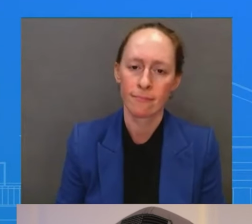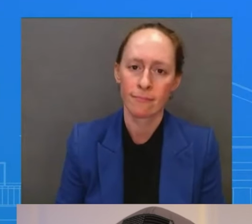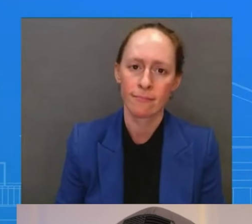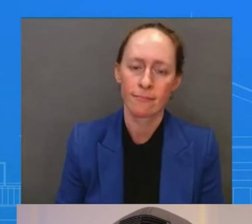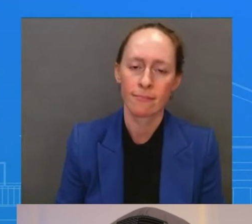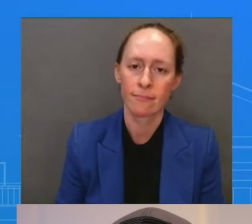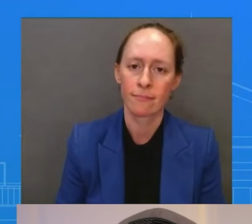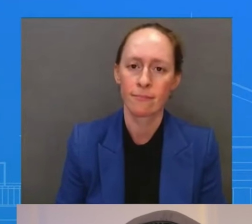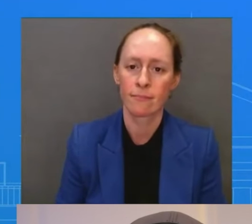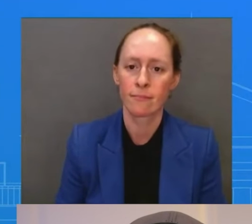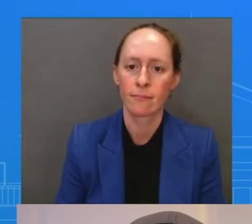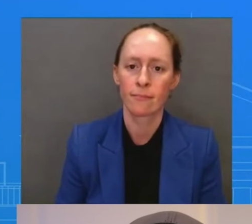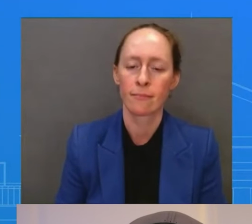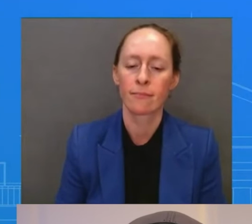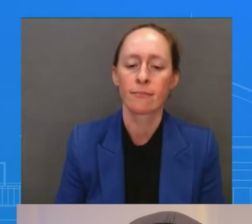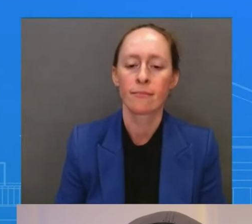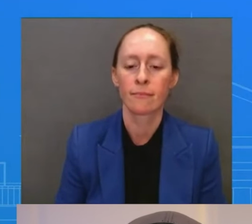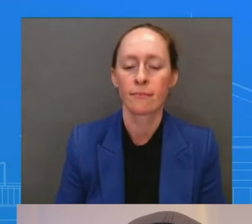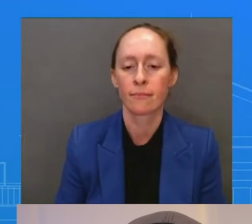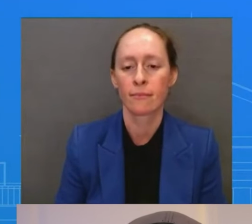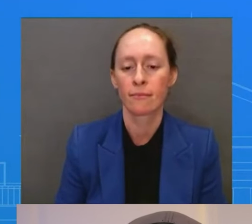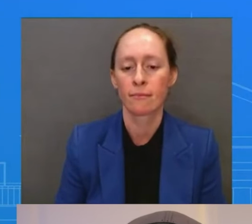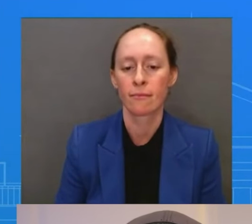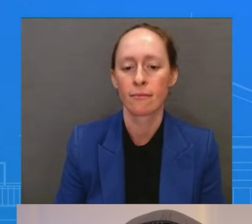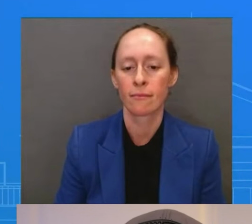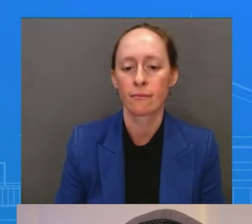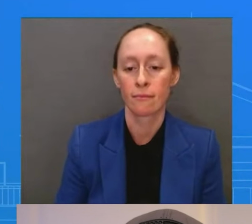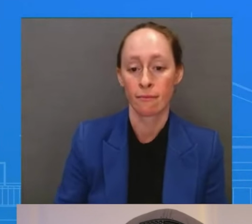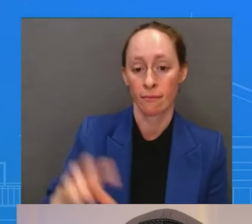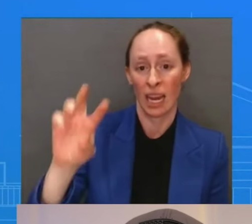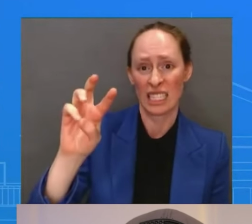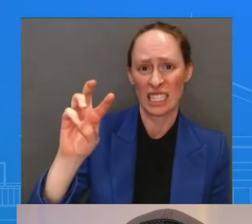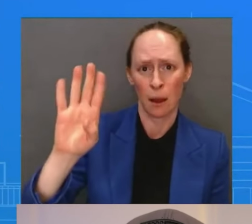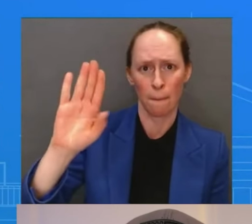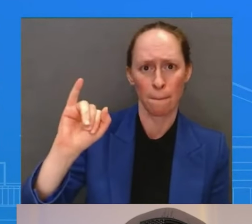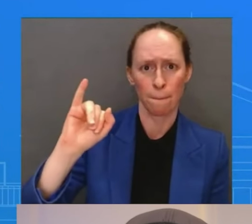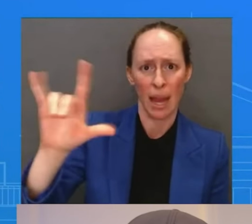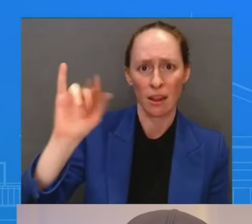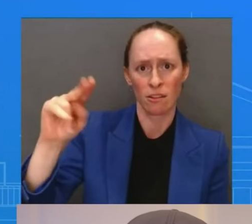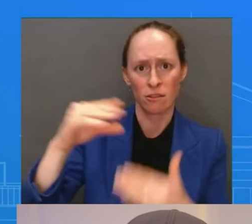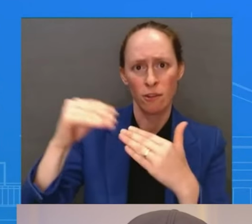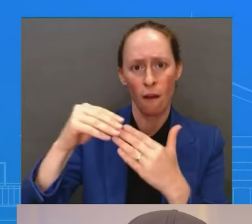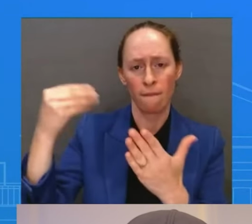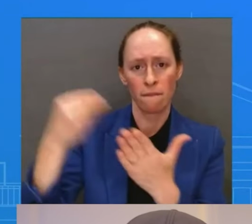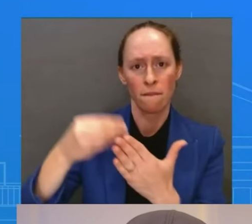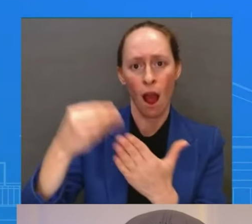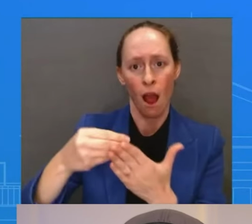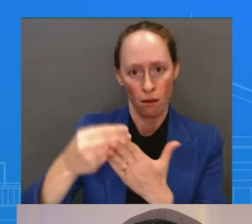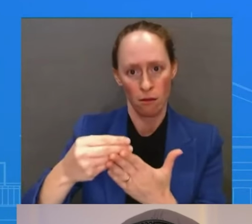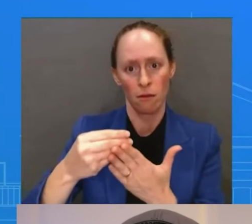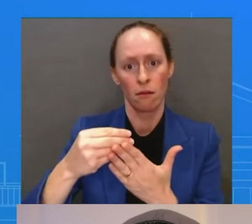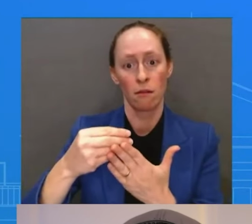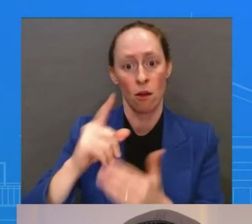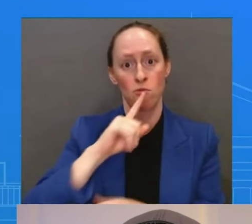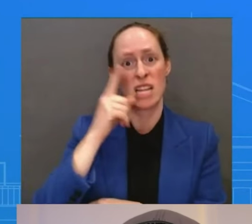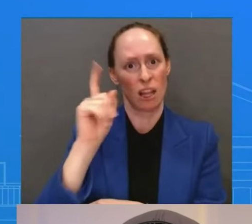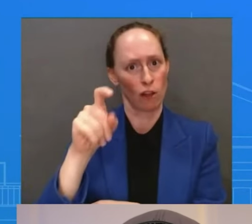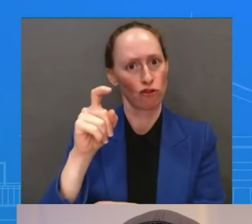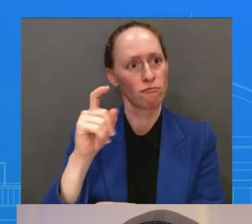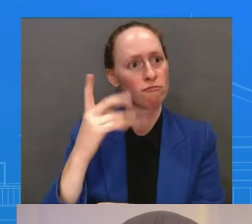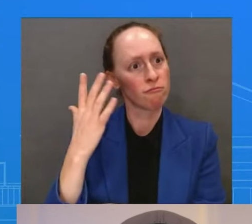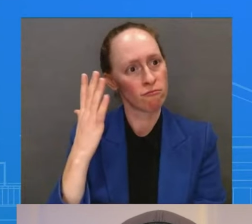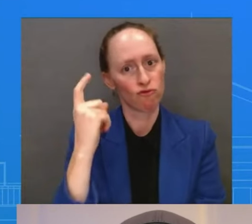the $6 billion that Iran was set to have access to? It's still sitting